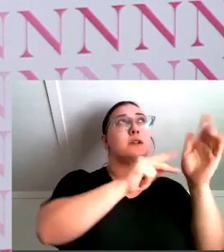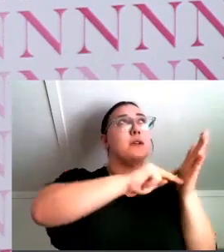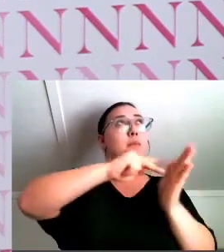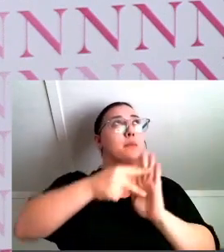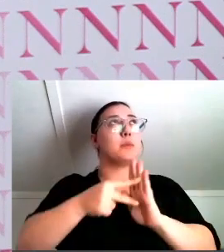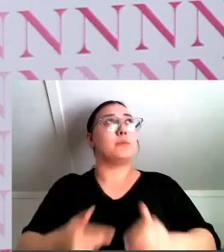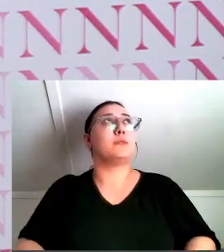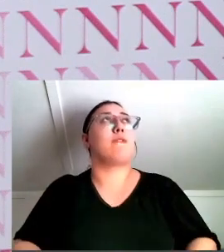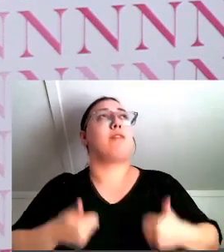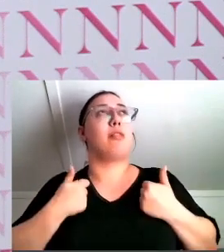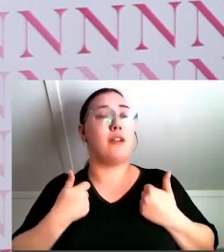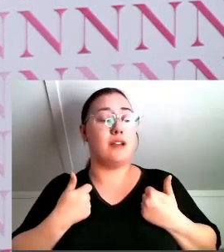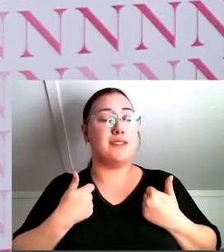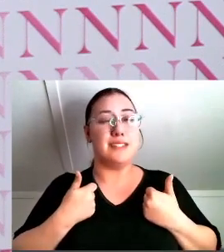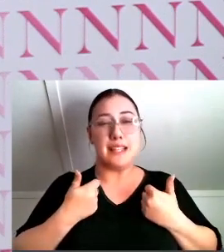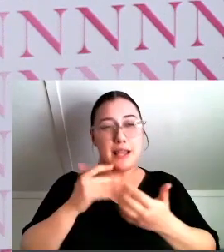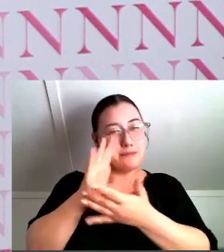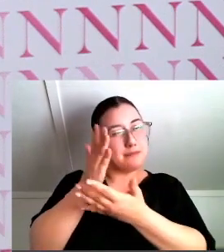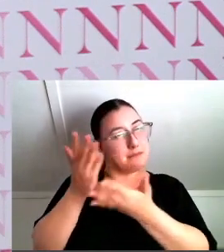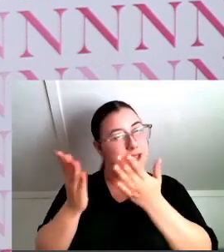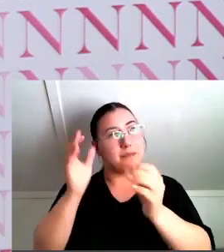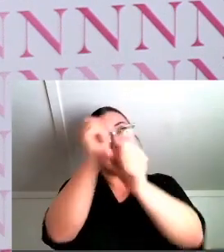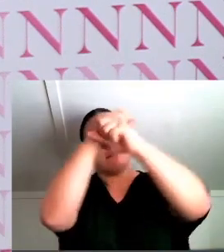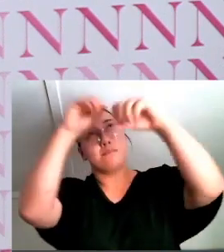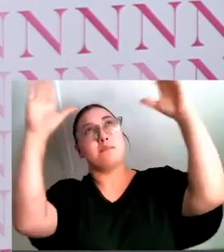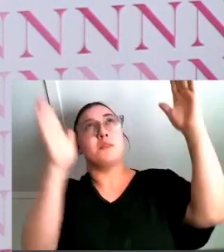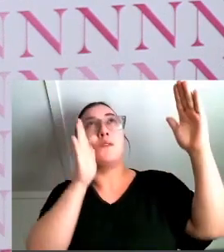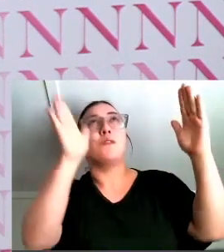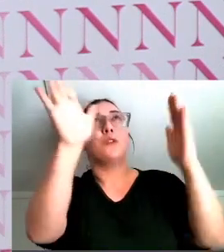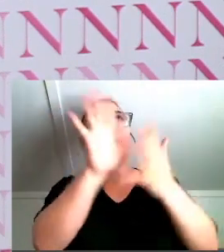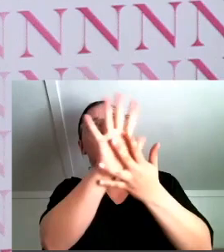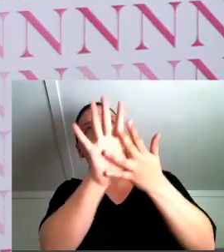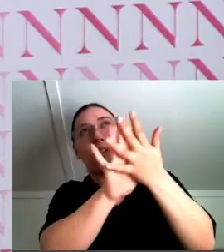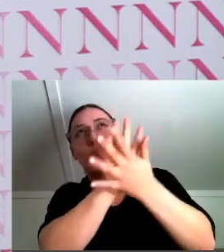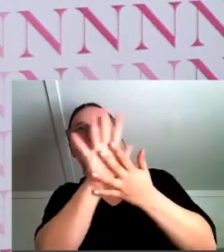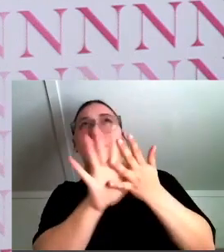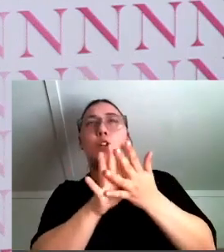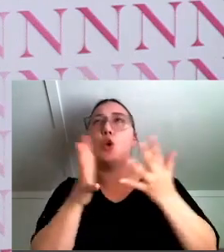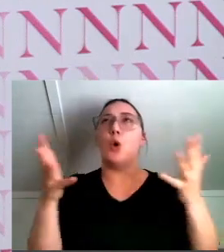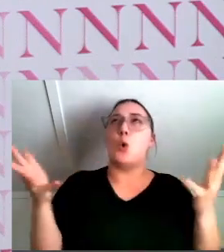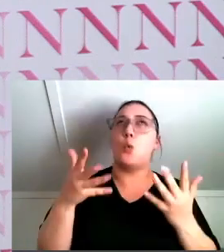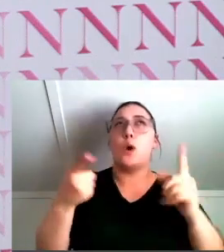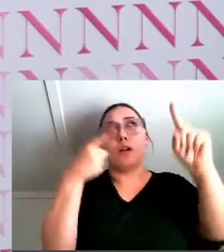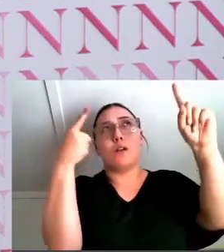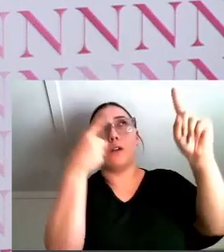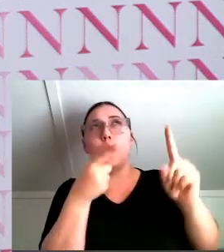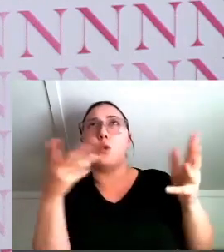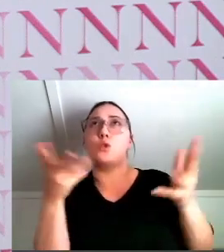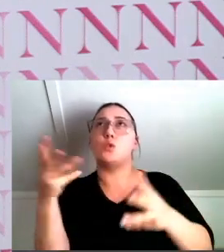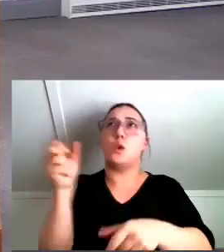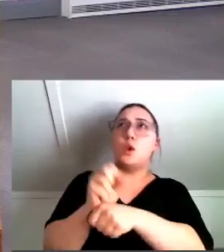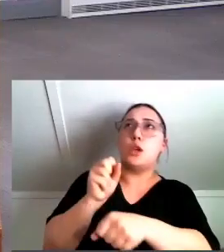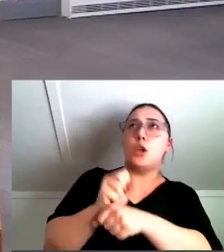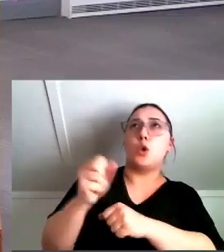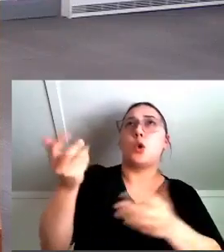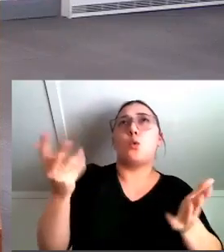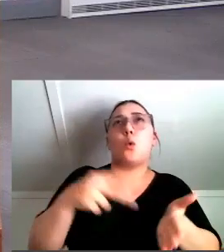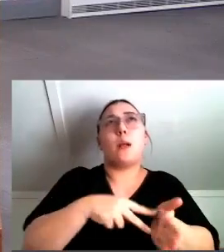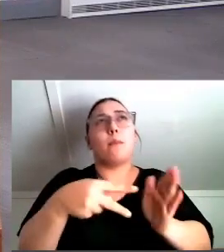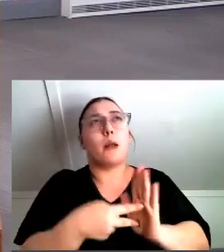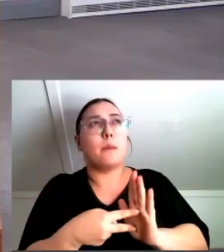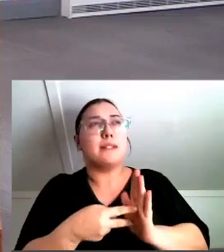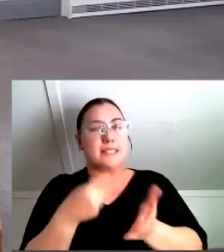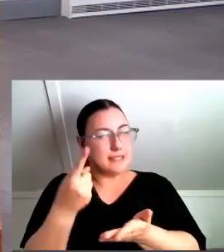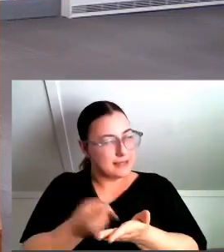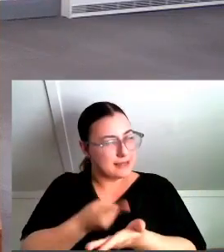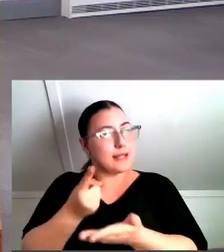always have a very clear vision of what those might be at certain moments in our lives, but that moments